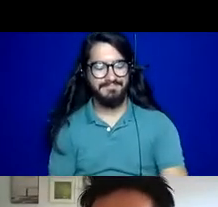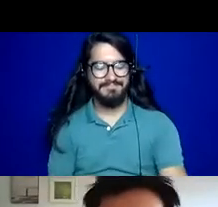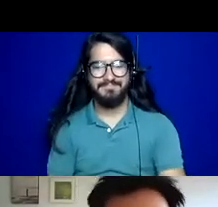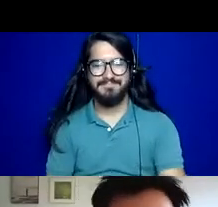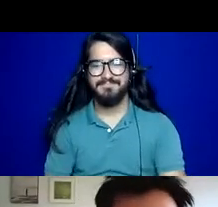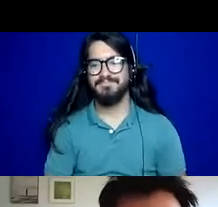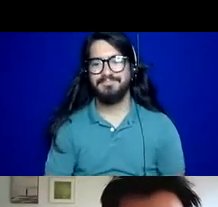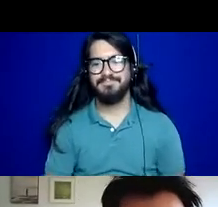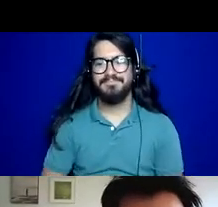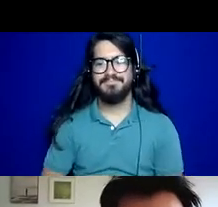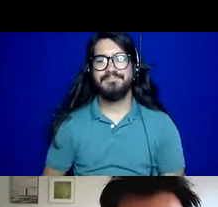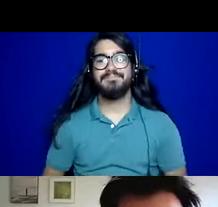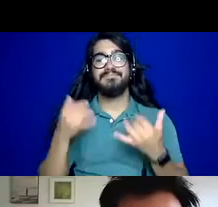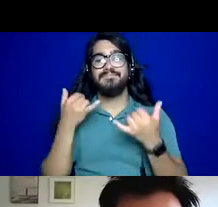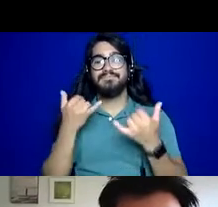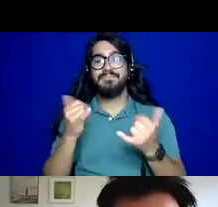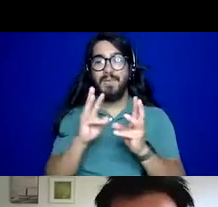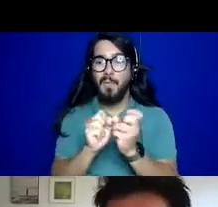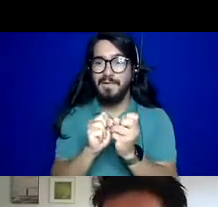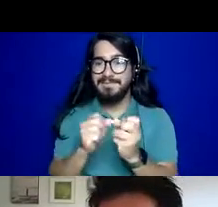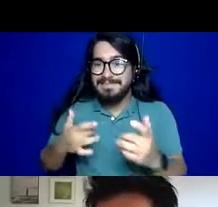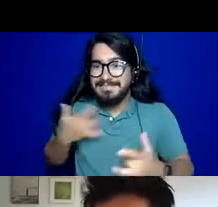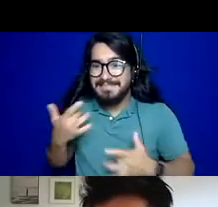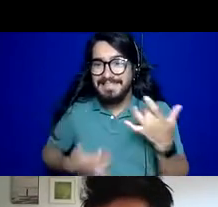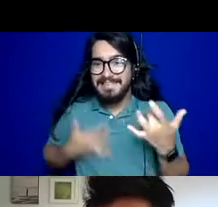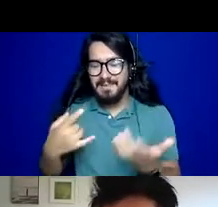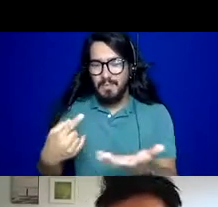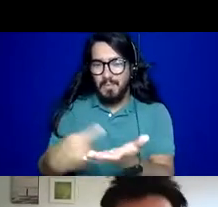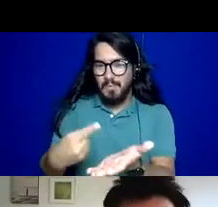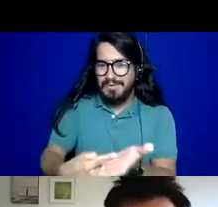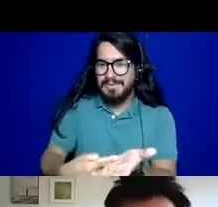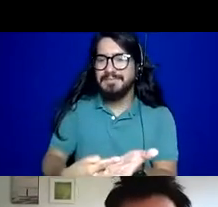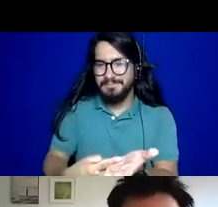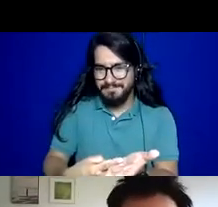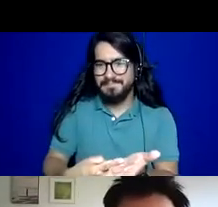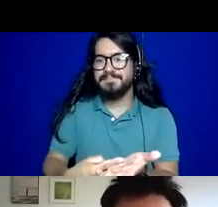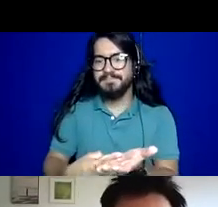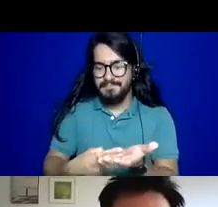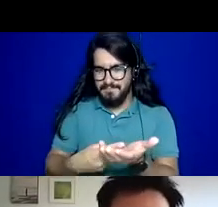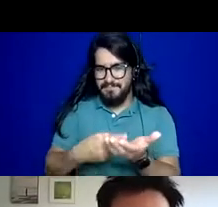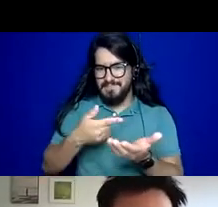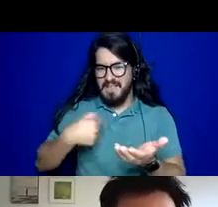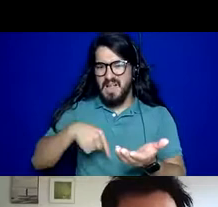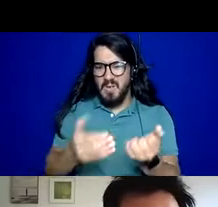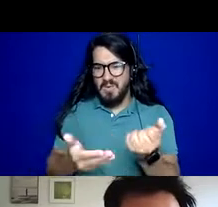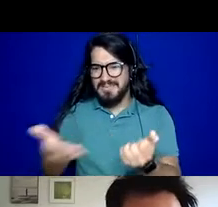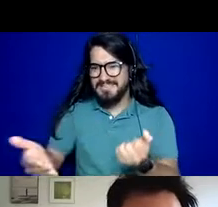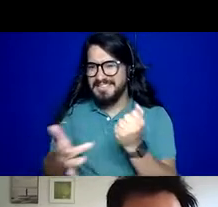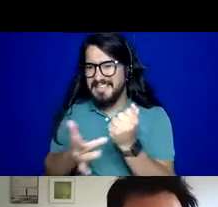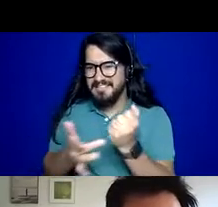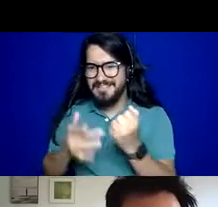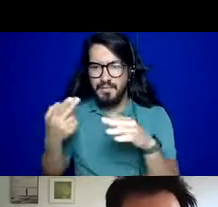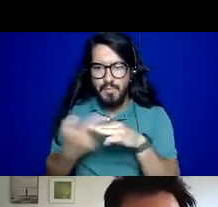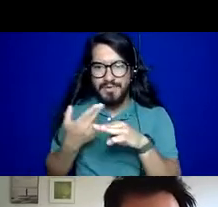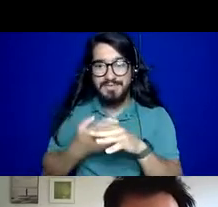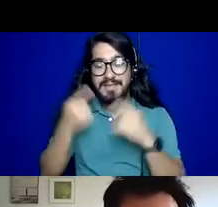I'm pretty excited about today's workshop. We're gonna be talking about the devices that we use and thinking about the ways that